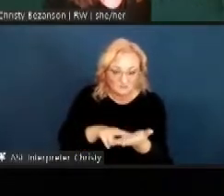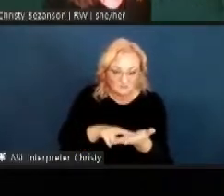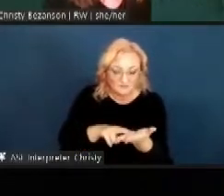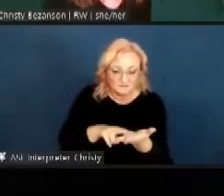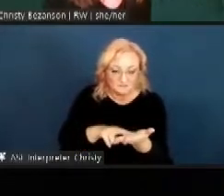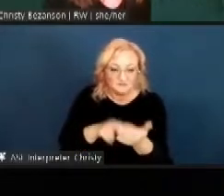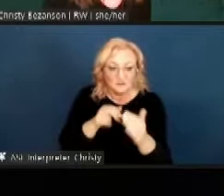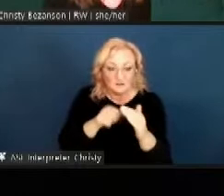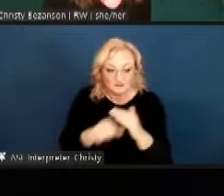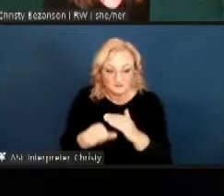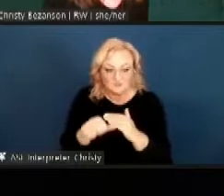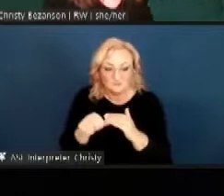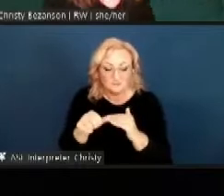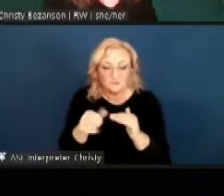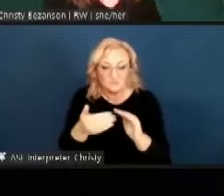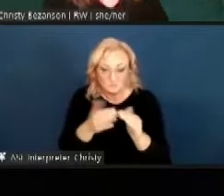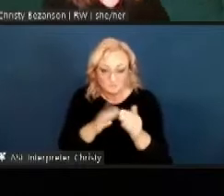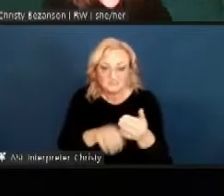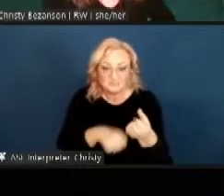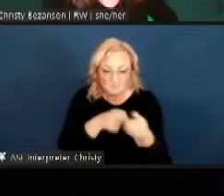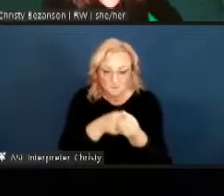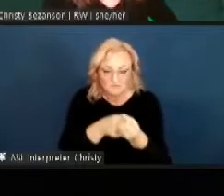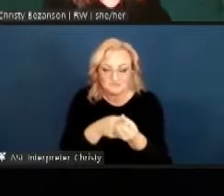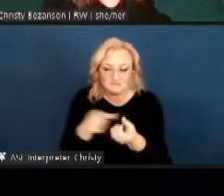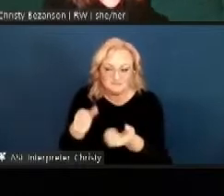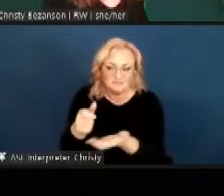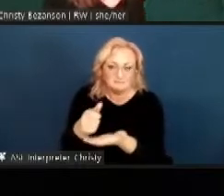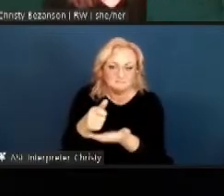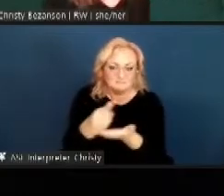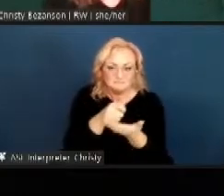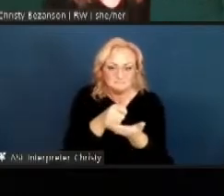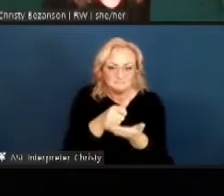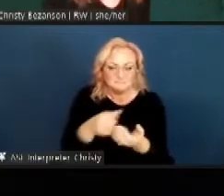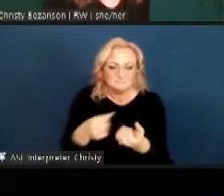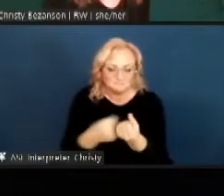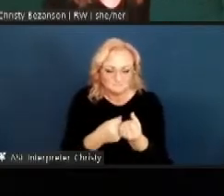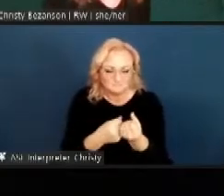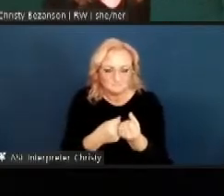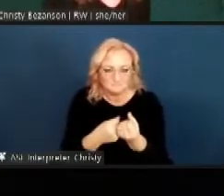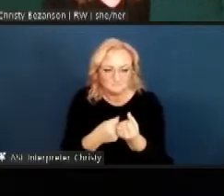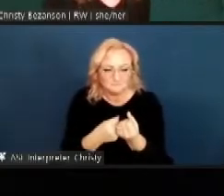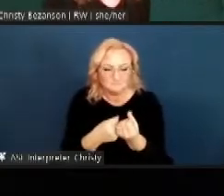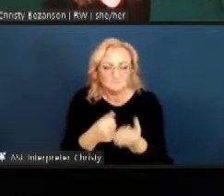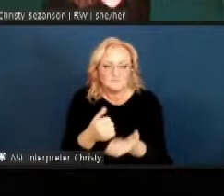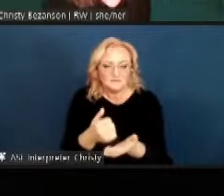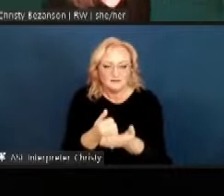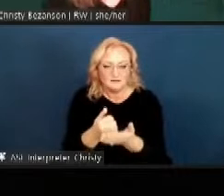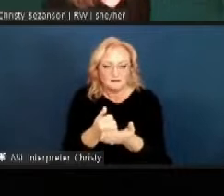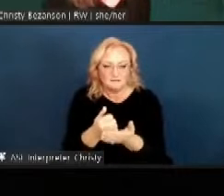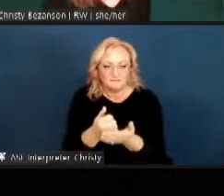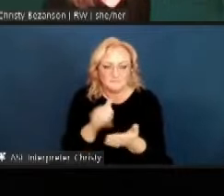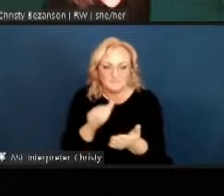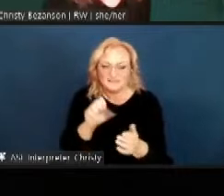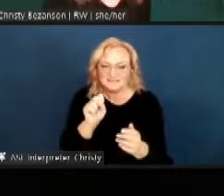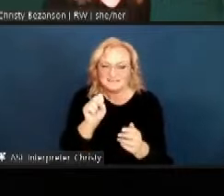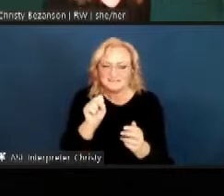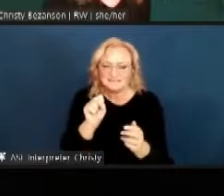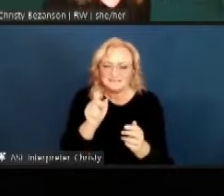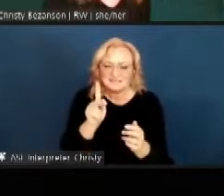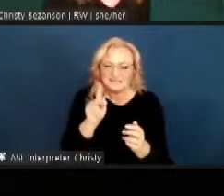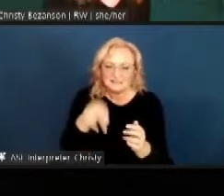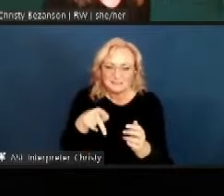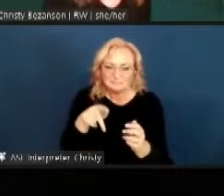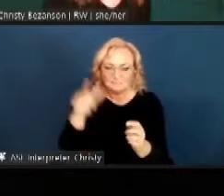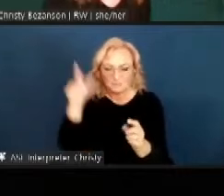Community Supports that's helping support us and is actually helping formulate that skip logic for our